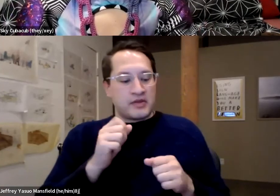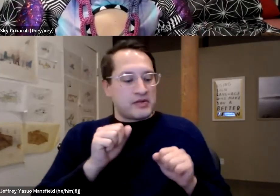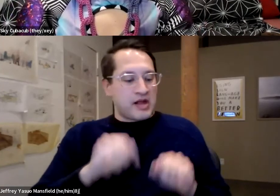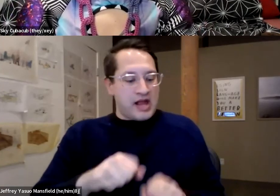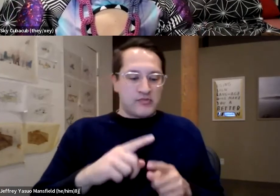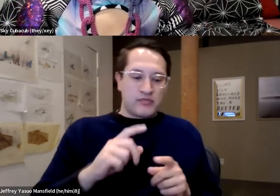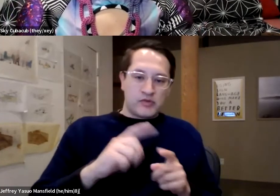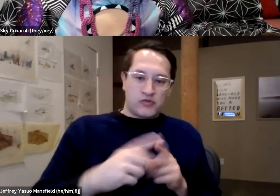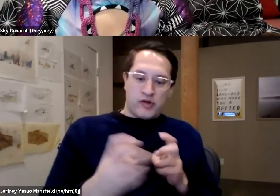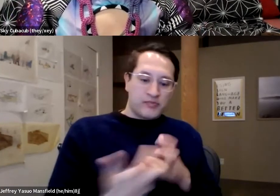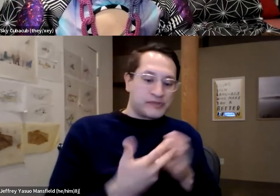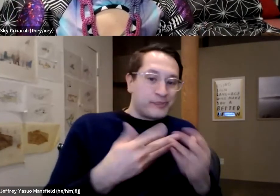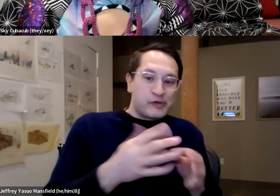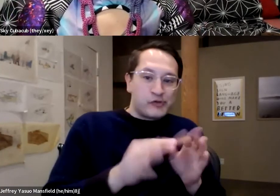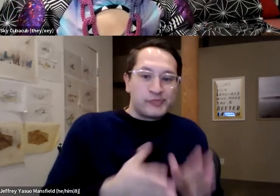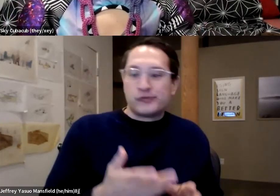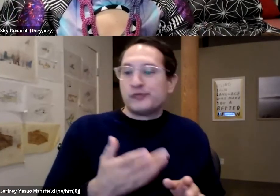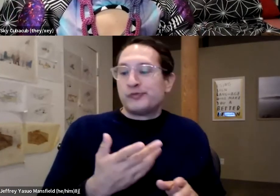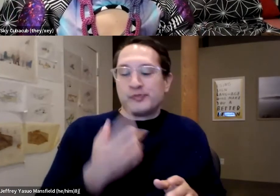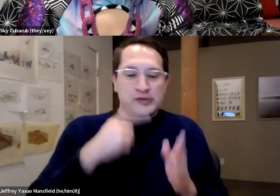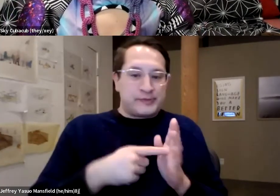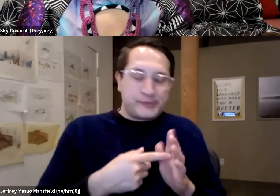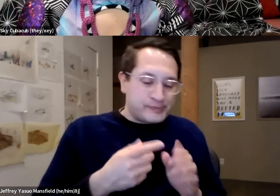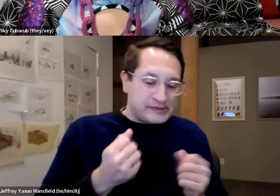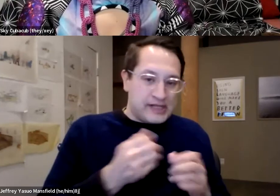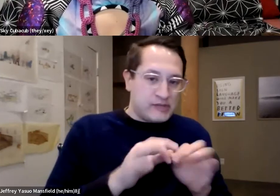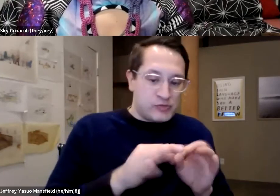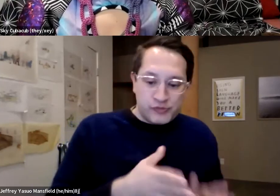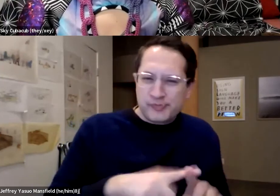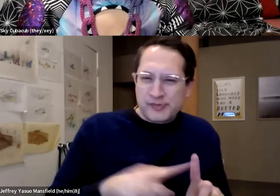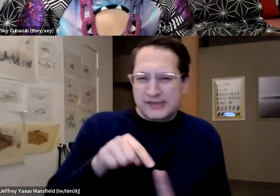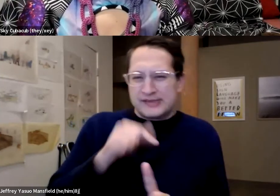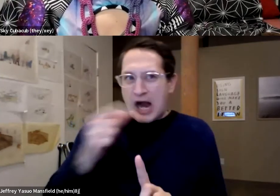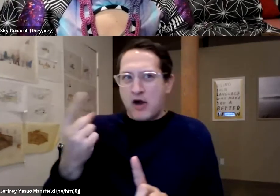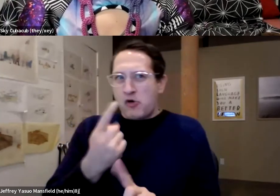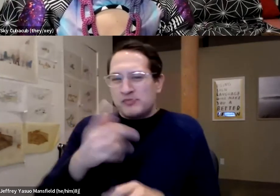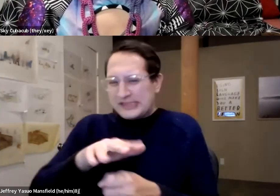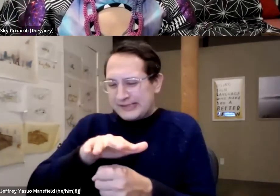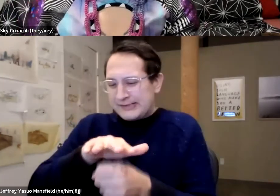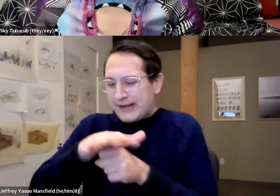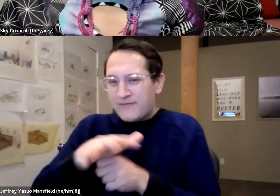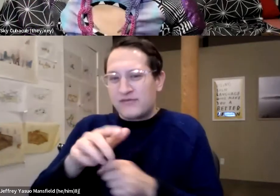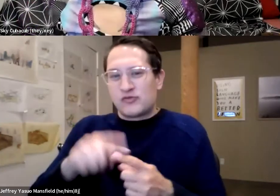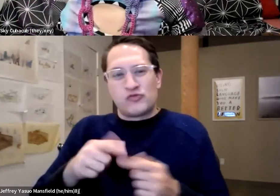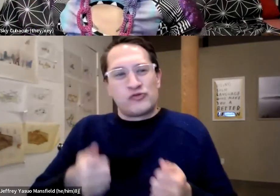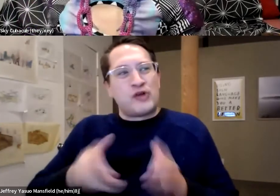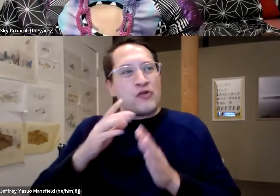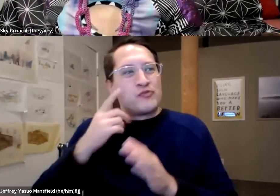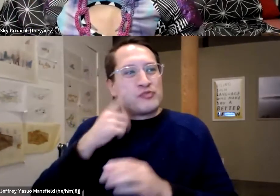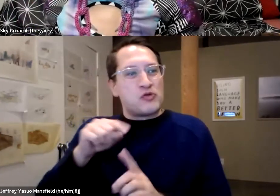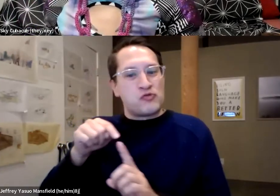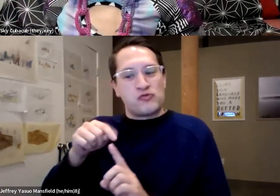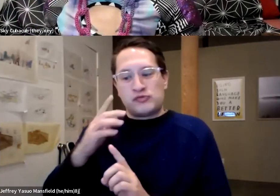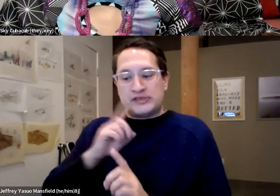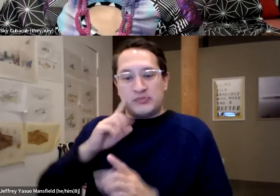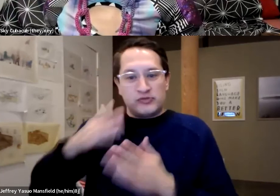providing what can be done to accommodate, provide an interpreter, for example. We got a sign language interpreter, but it's not always